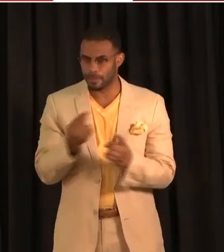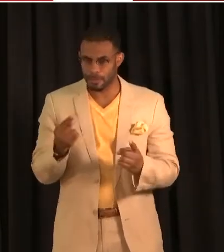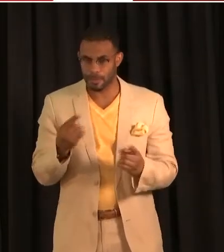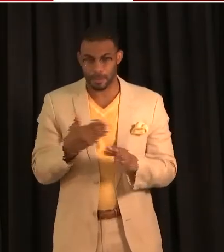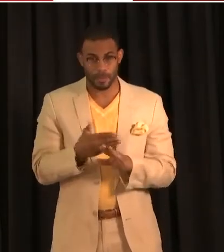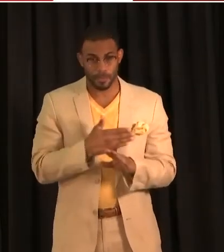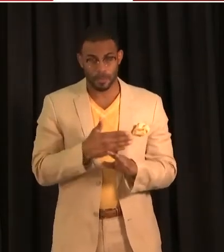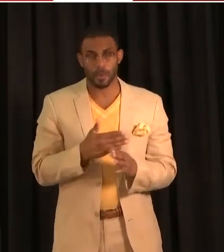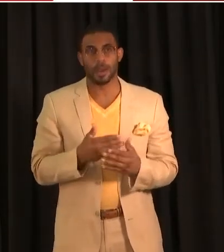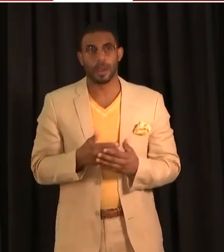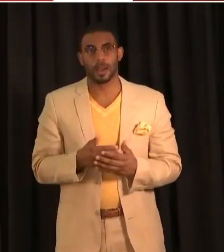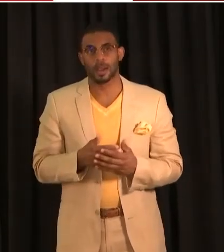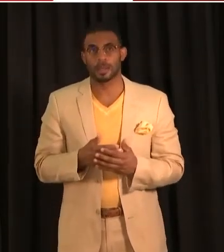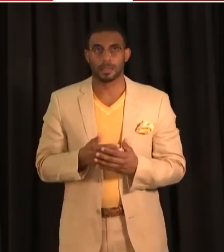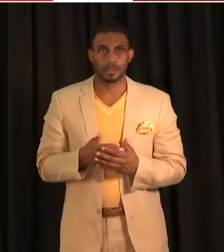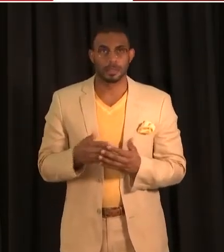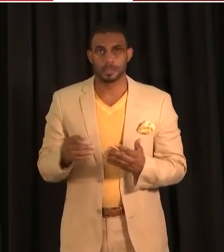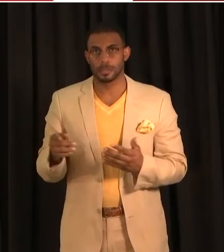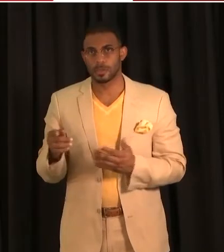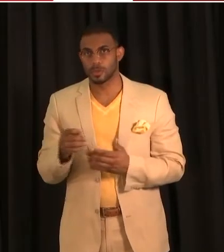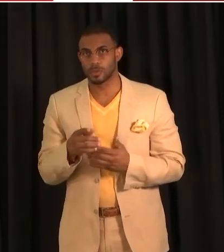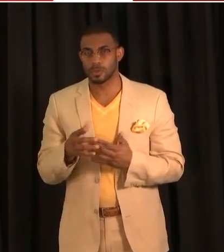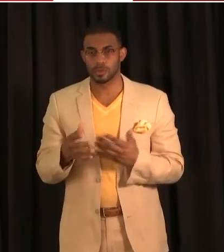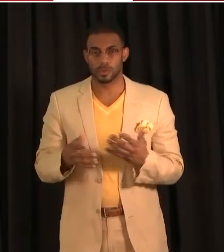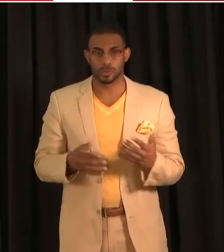remind everyone before